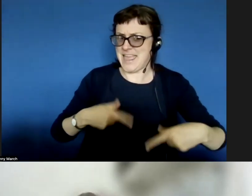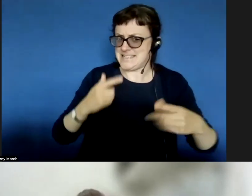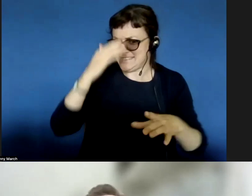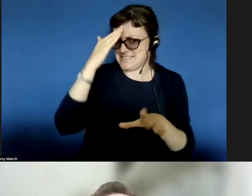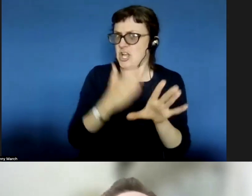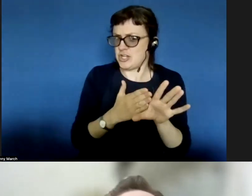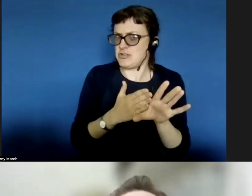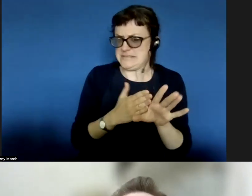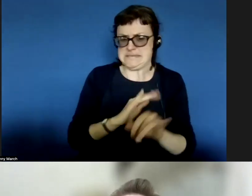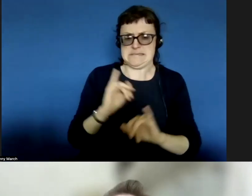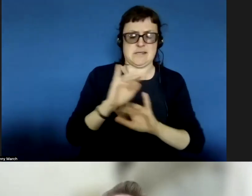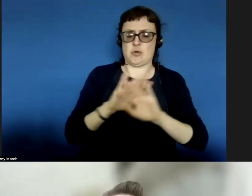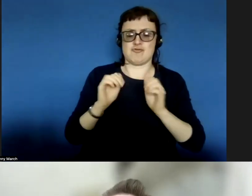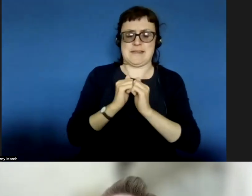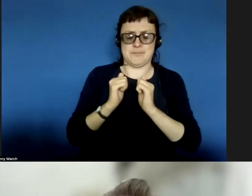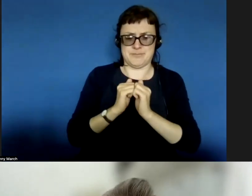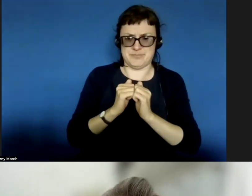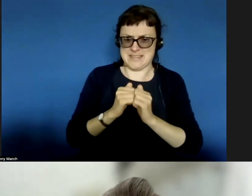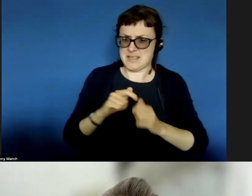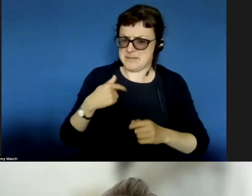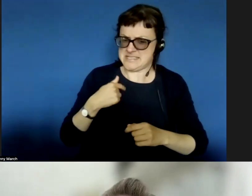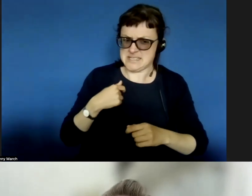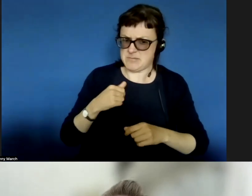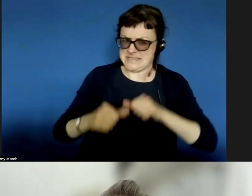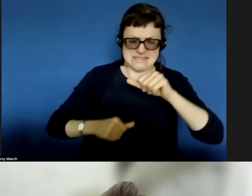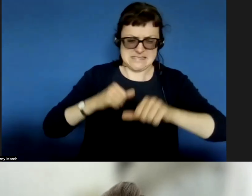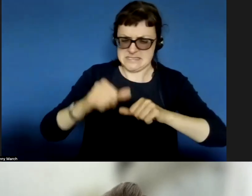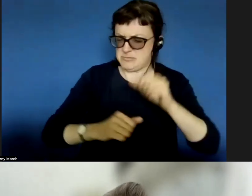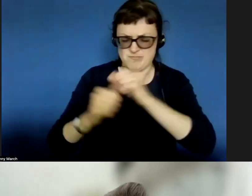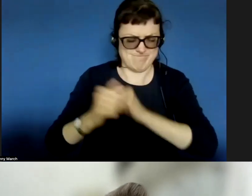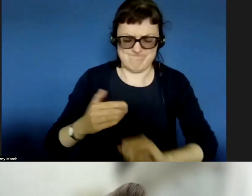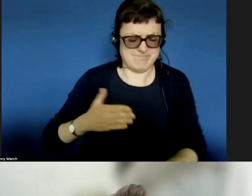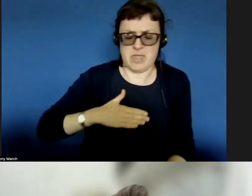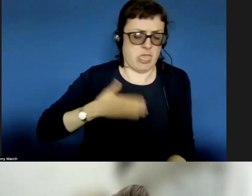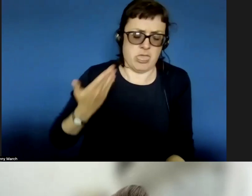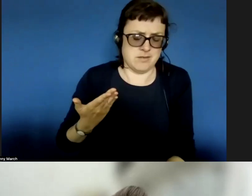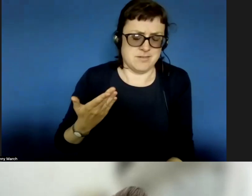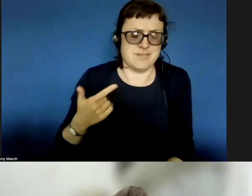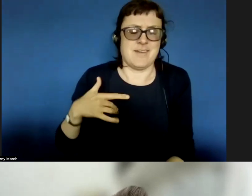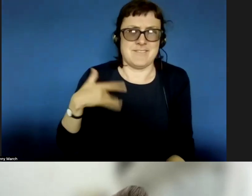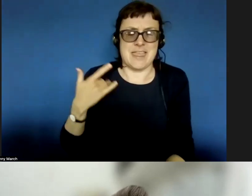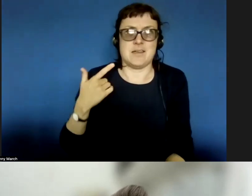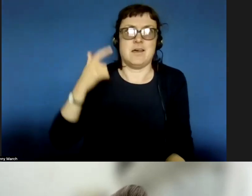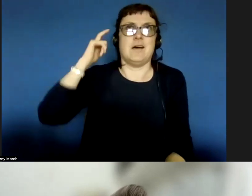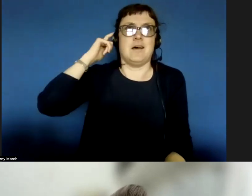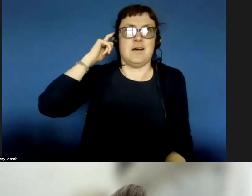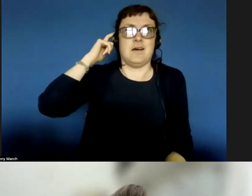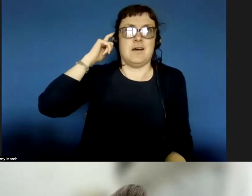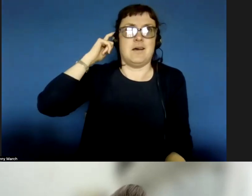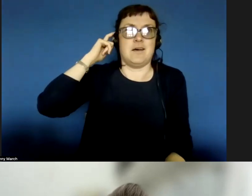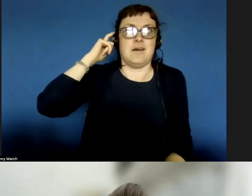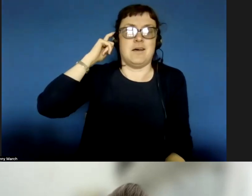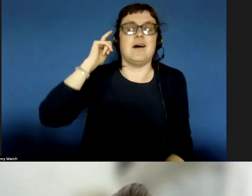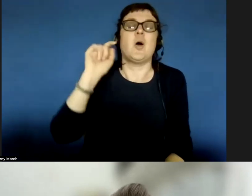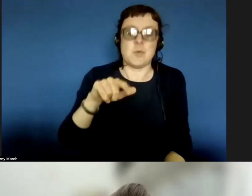psychiatry and the anti-structures and systems, my initial it took me back a little bit to go,